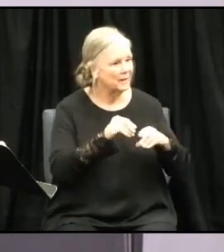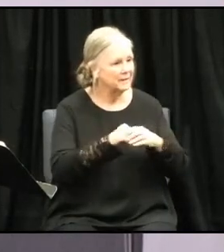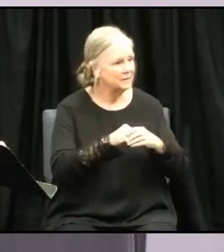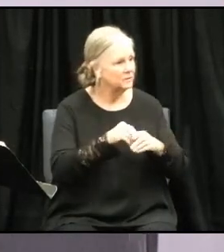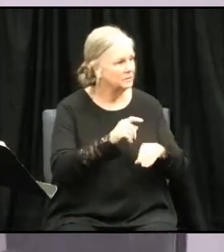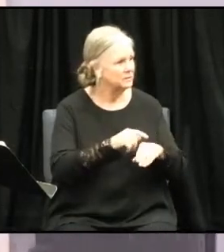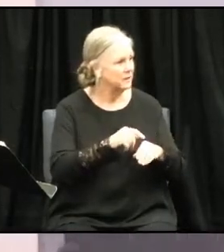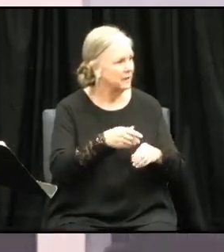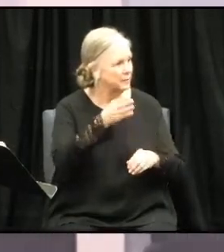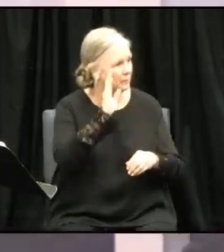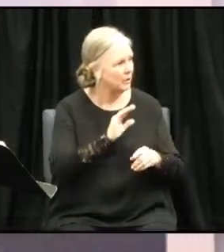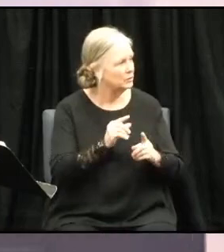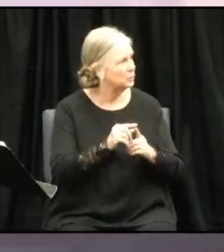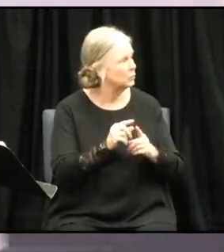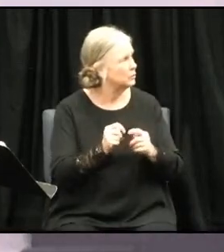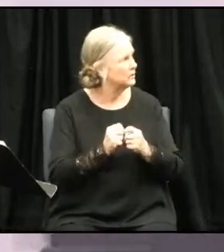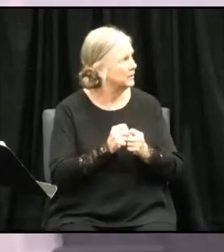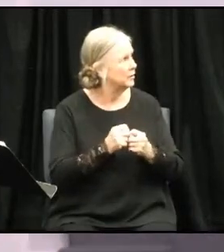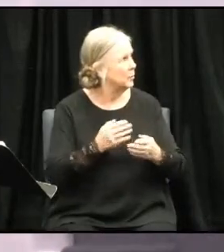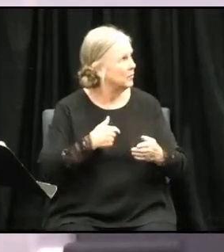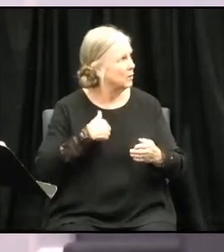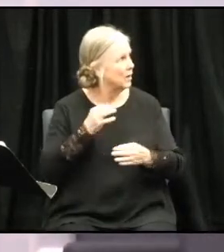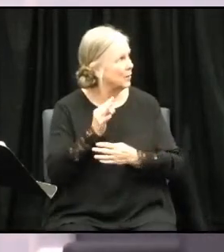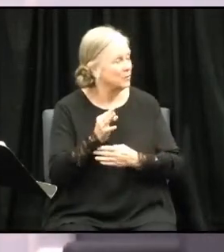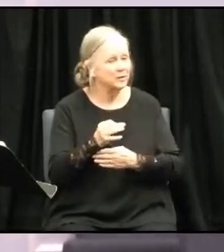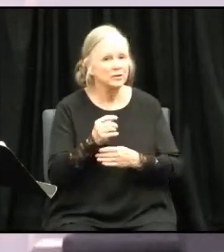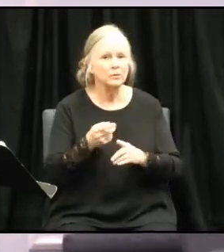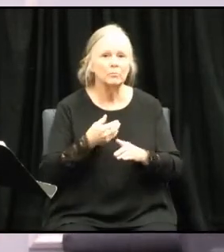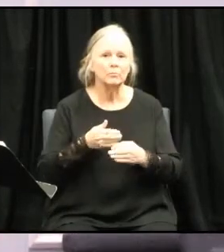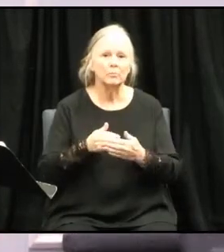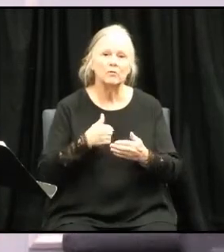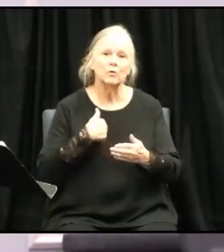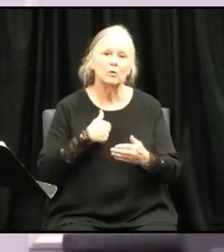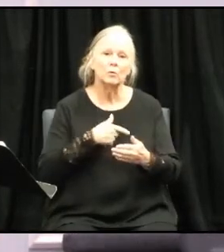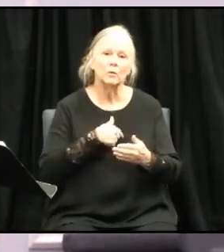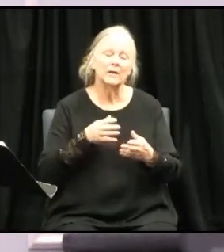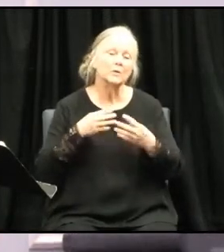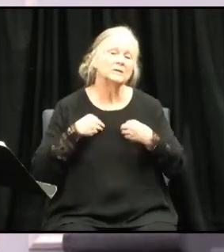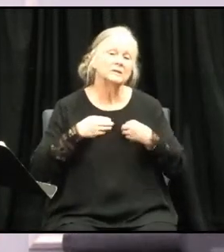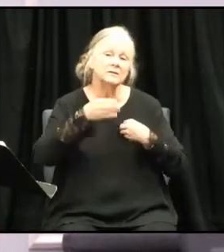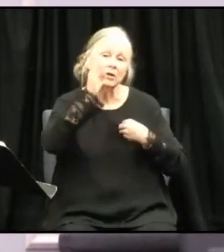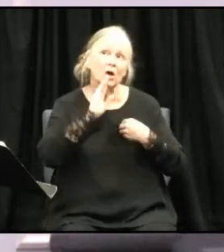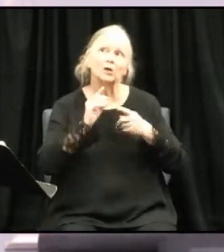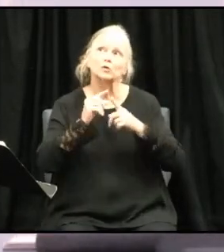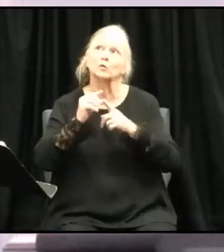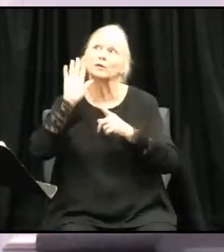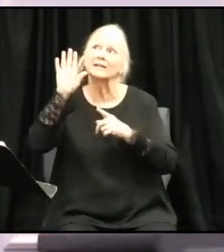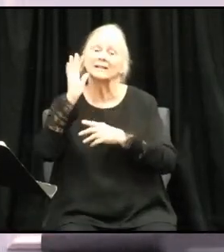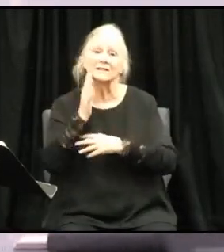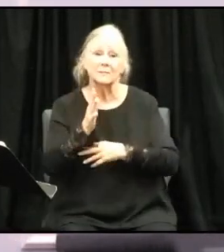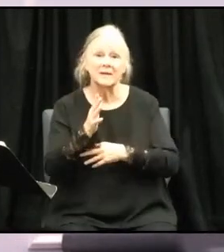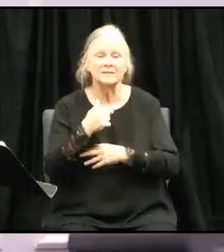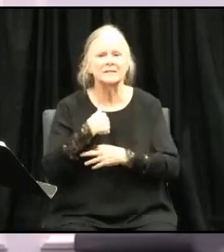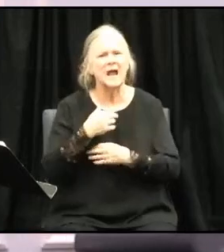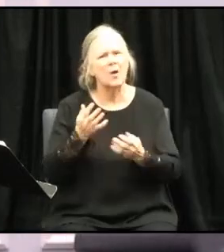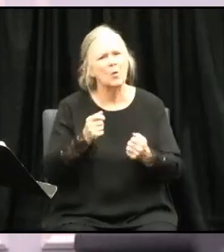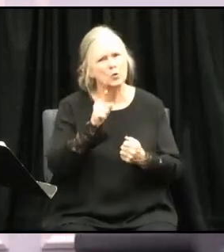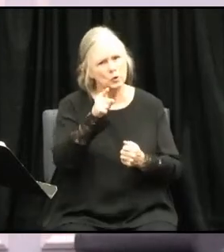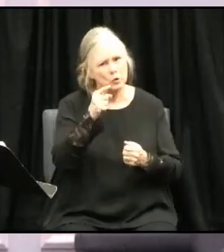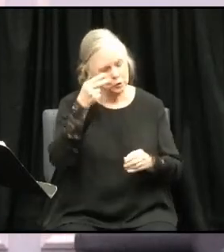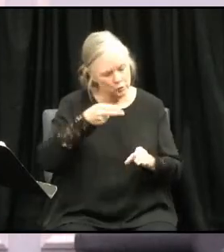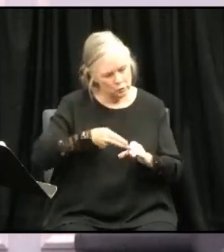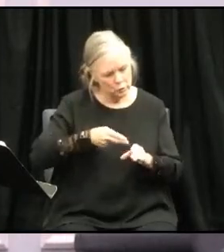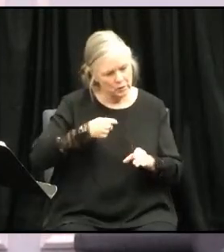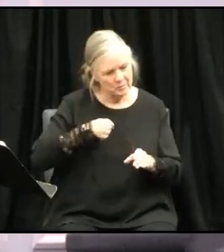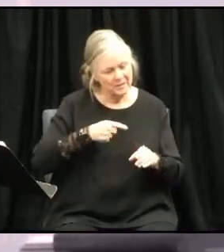Word together, before I preach, before we receive God's Word, His message, I want you to join me